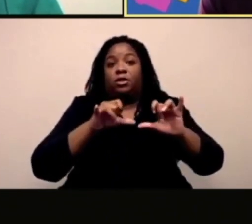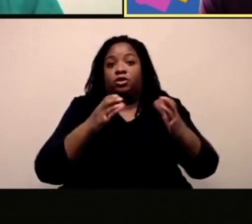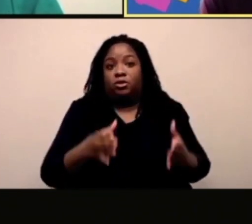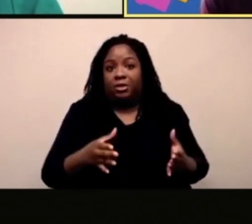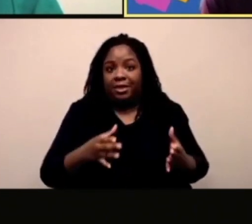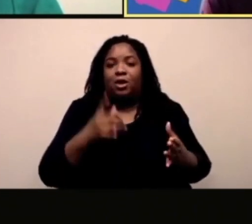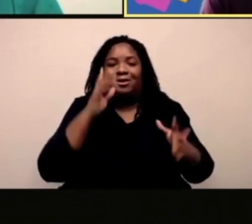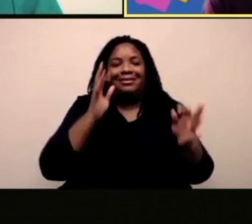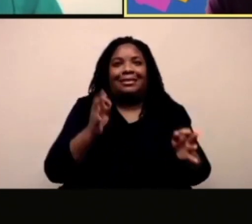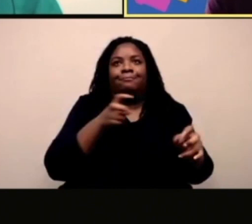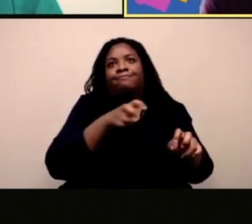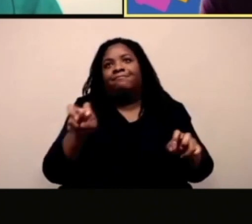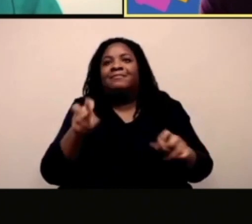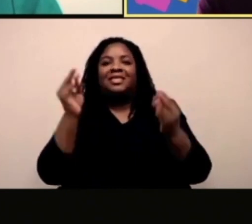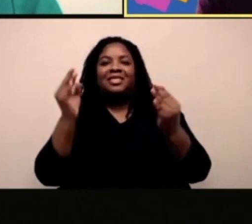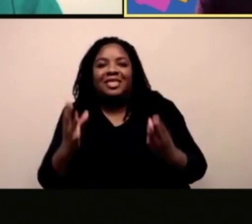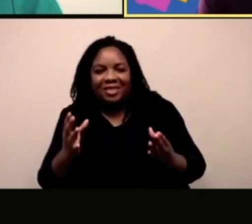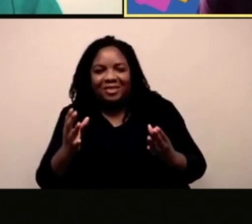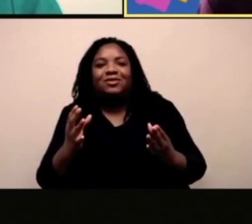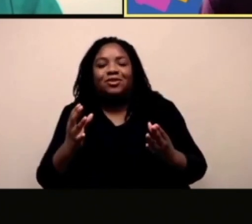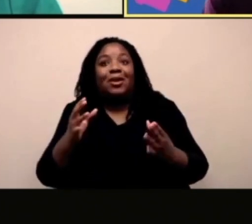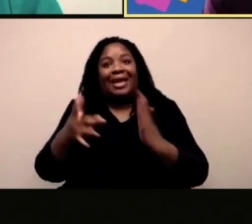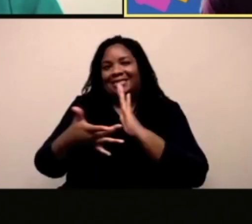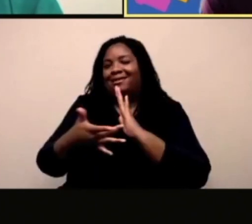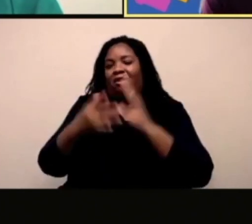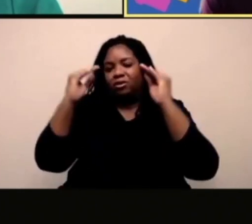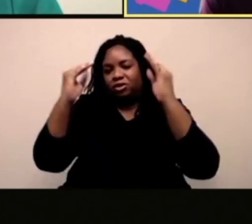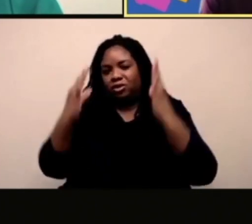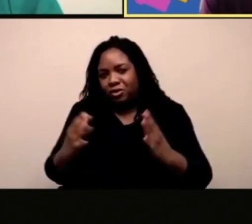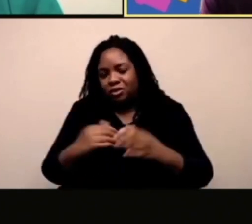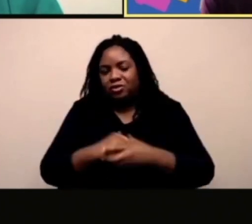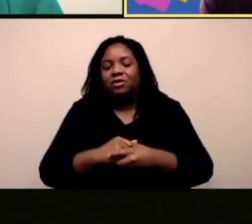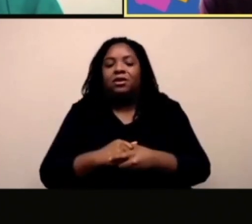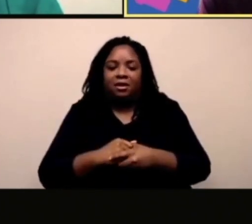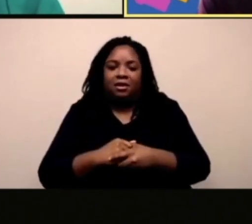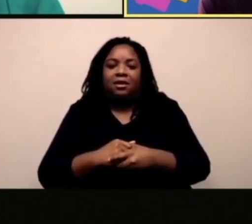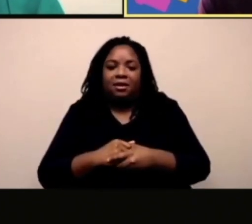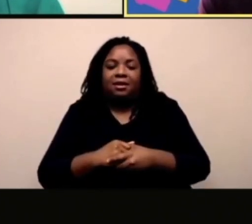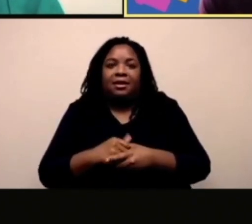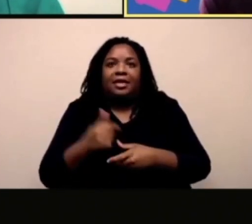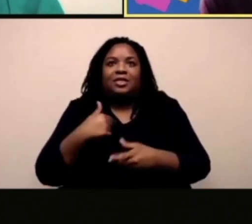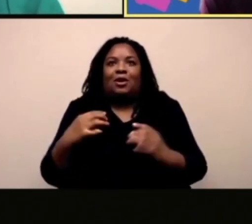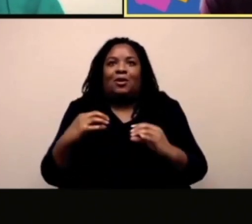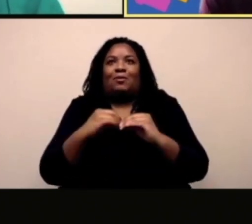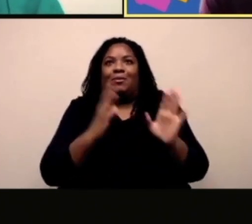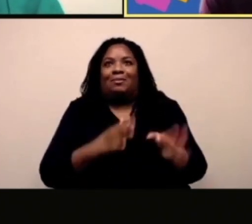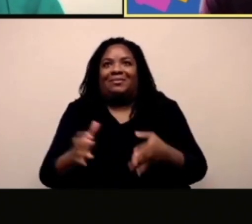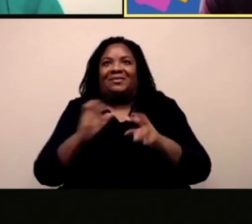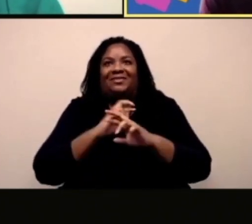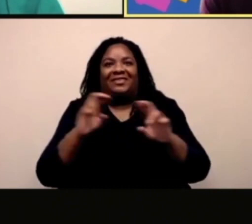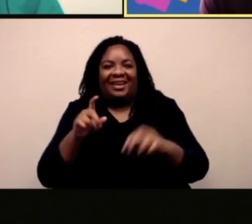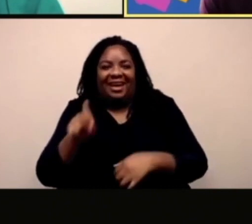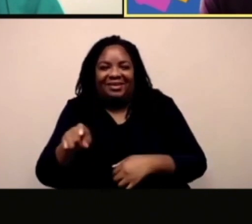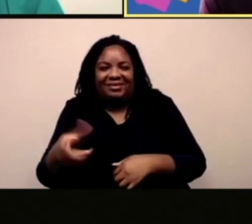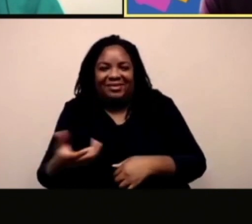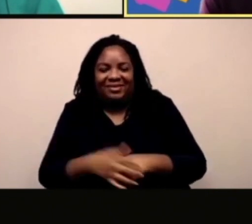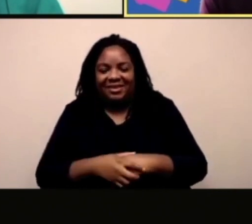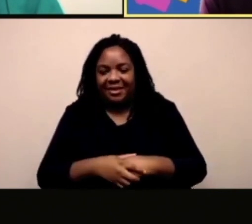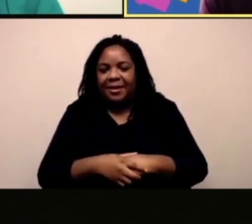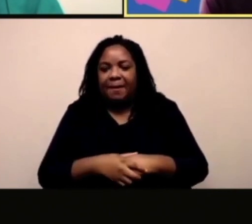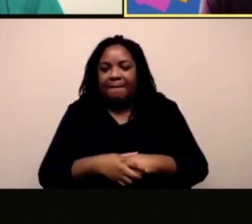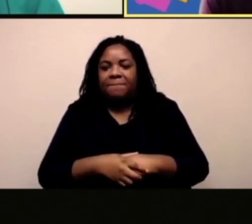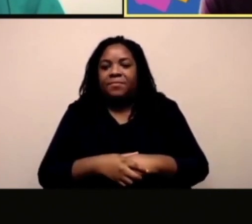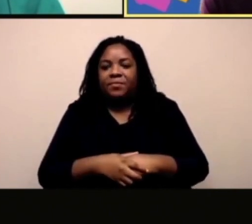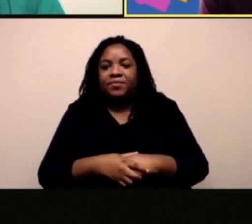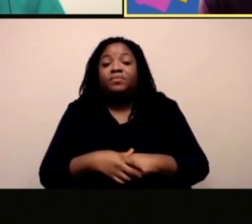a teacher, a technology teacher. So I had to be more prepared, and I got